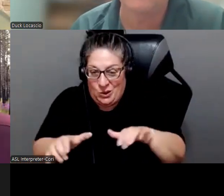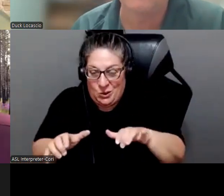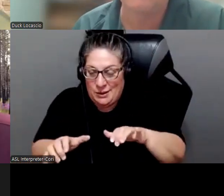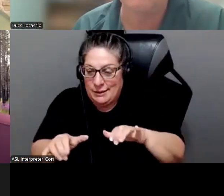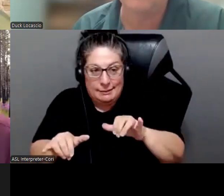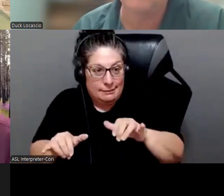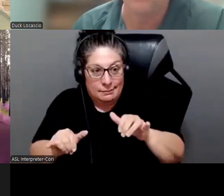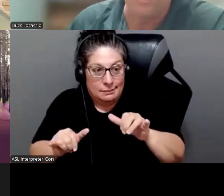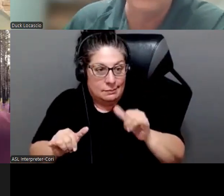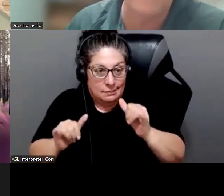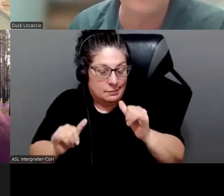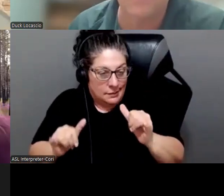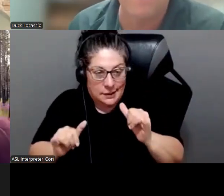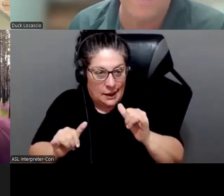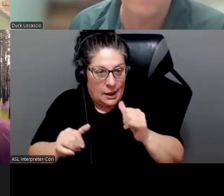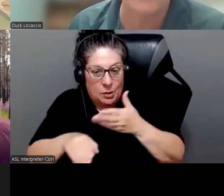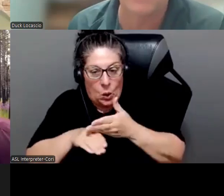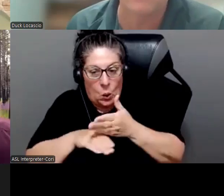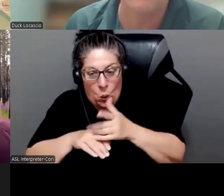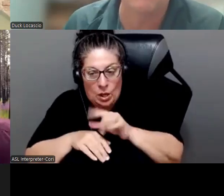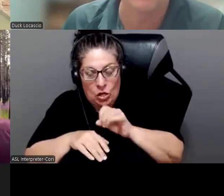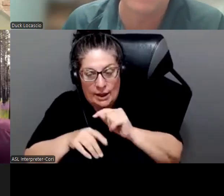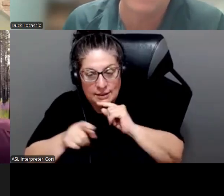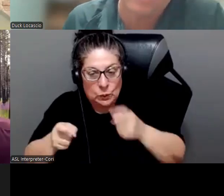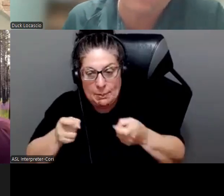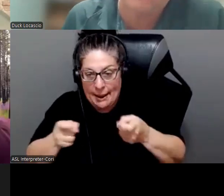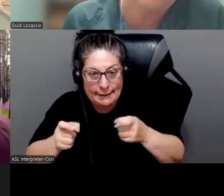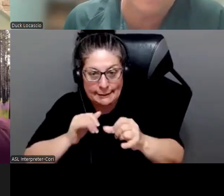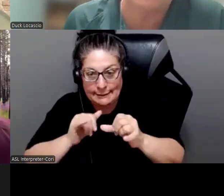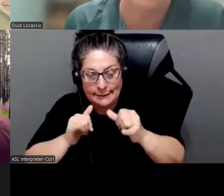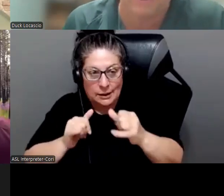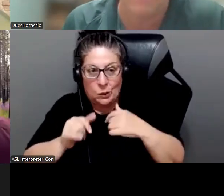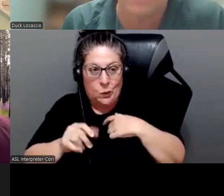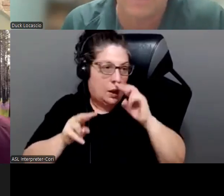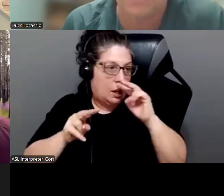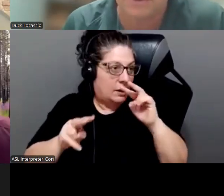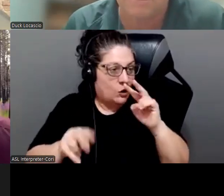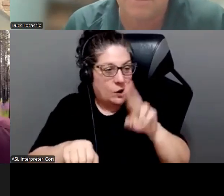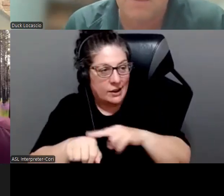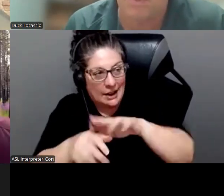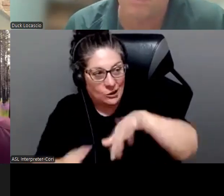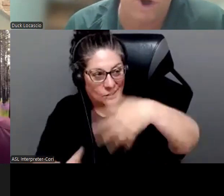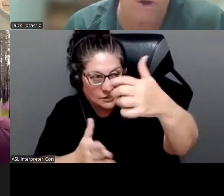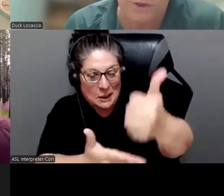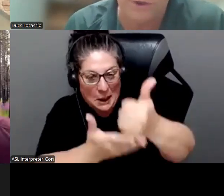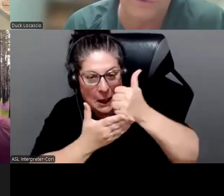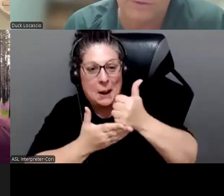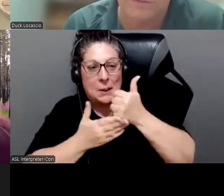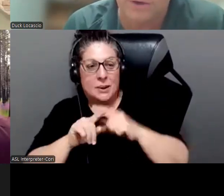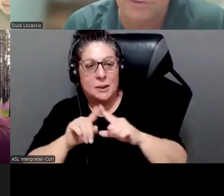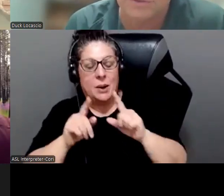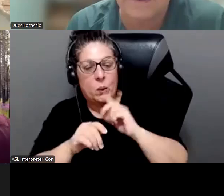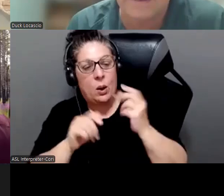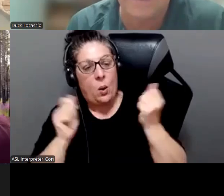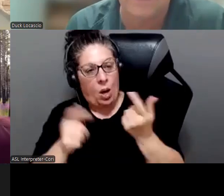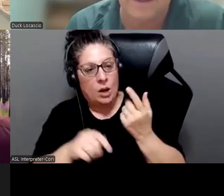just the woodlots that we manage, and we really can't wait for natural disturbance to come through. But we're all using silvicultural techniques